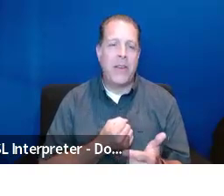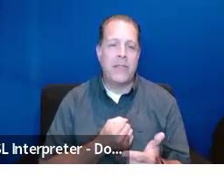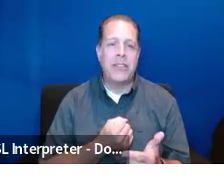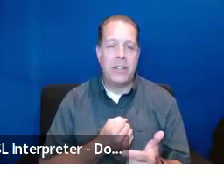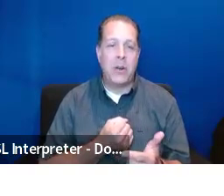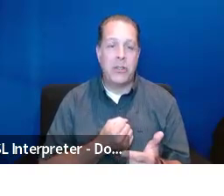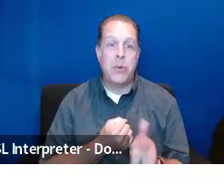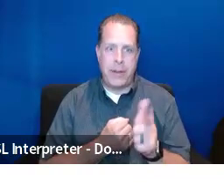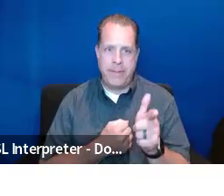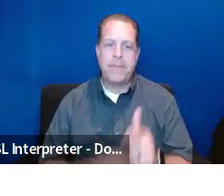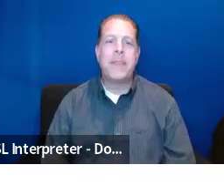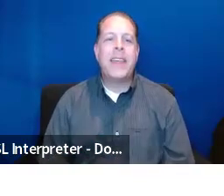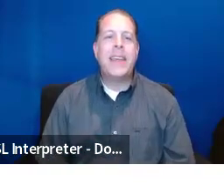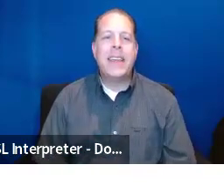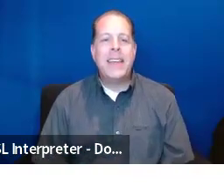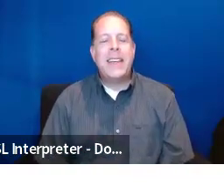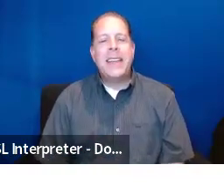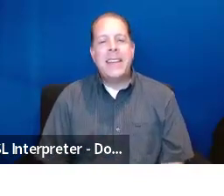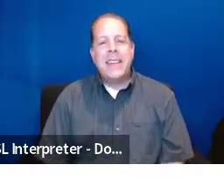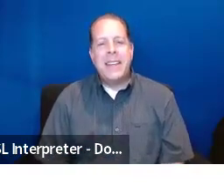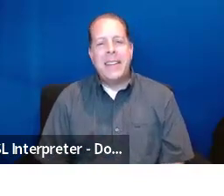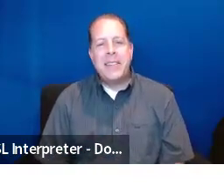that way the conversation goes smoothly.